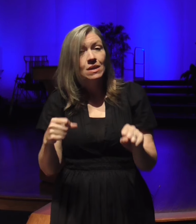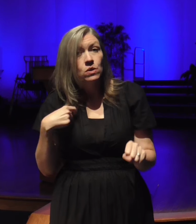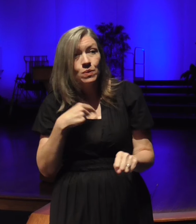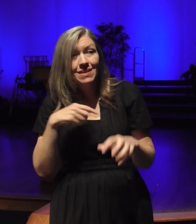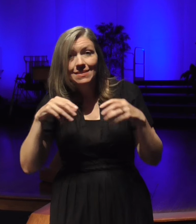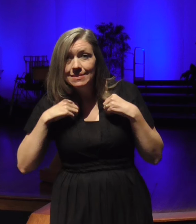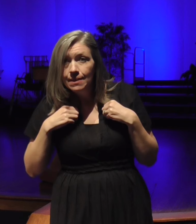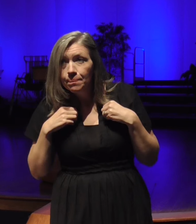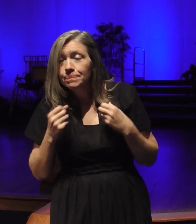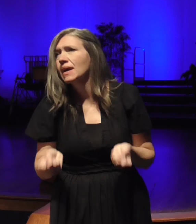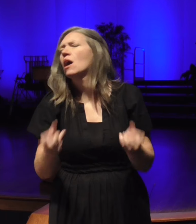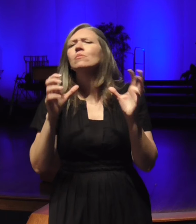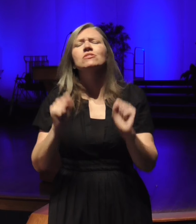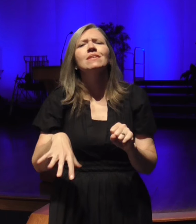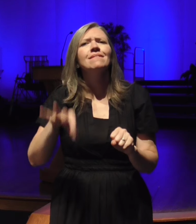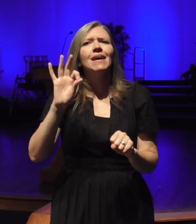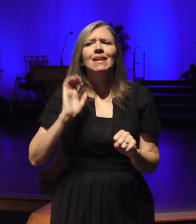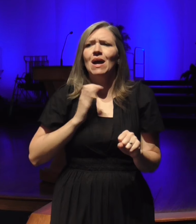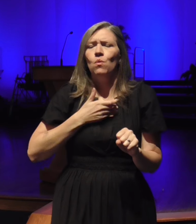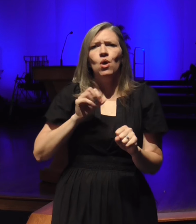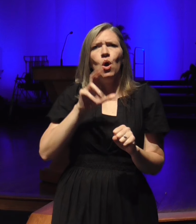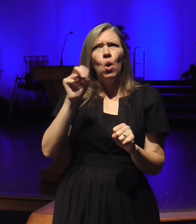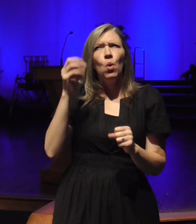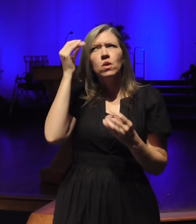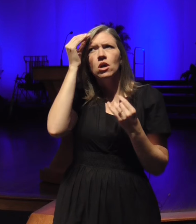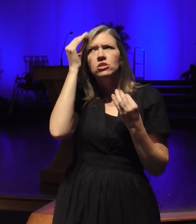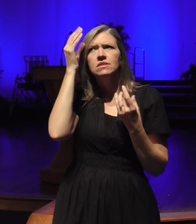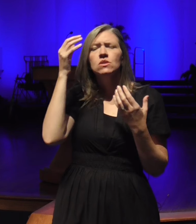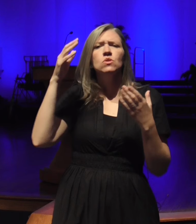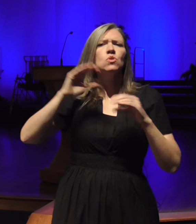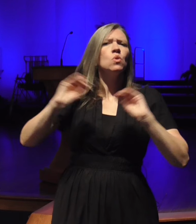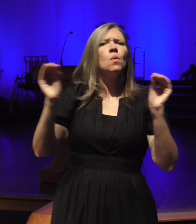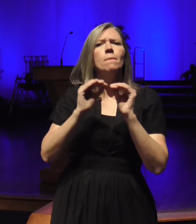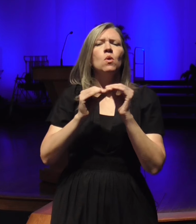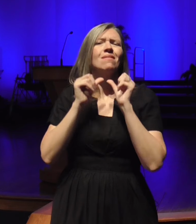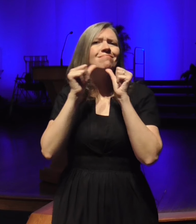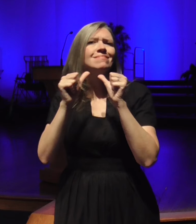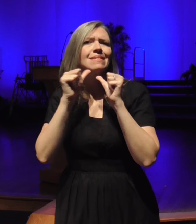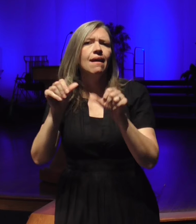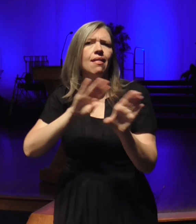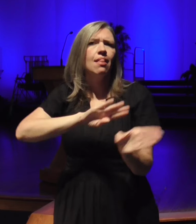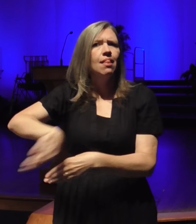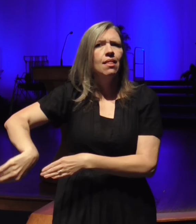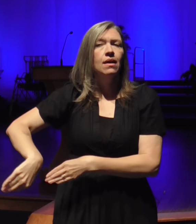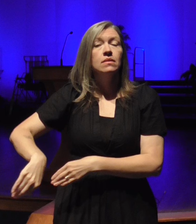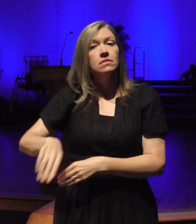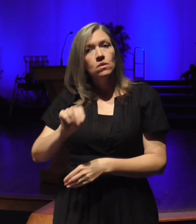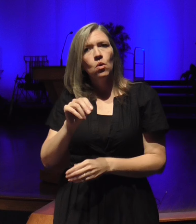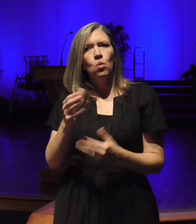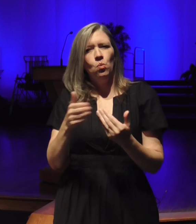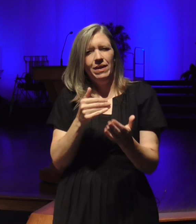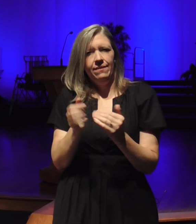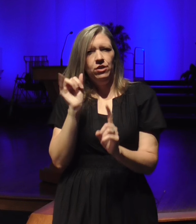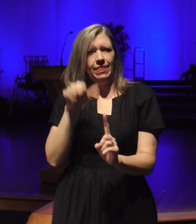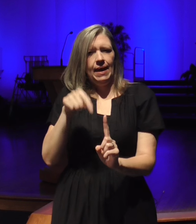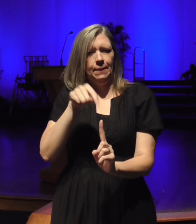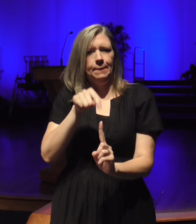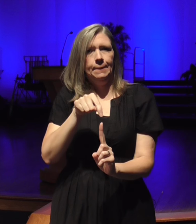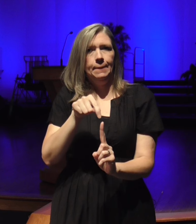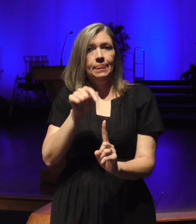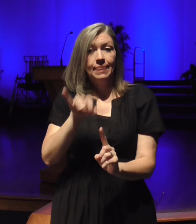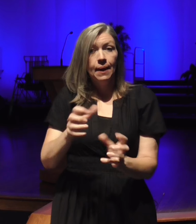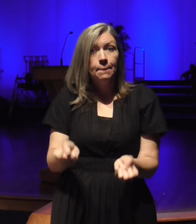us, how much can we see? How much can we accept? How much can we find in our own consciousness that is no